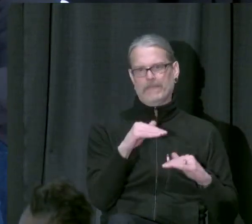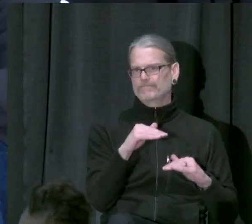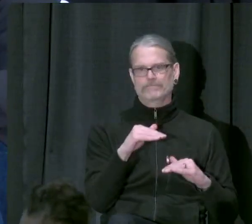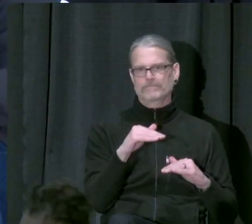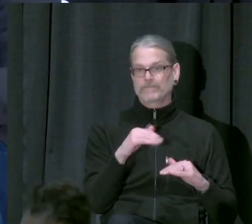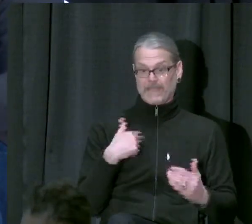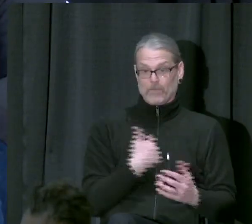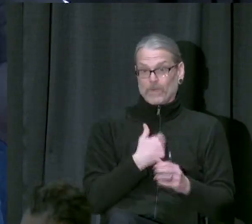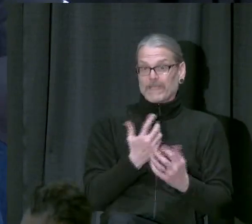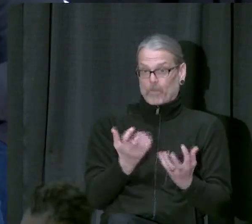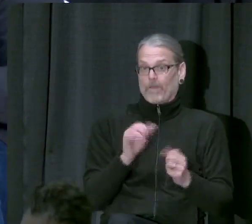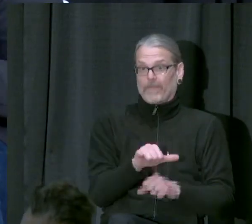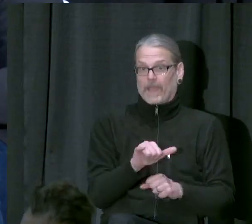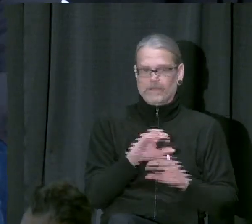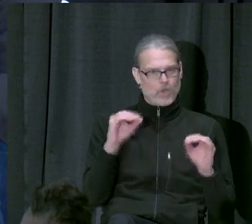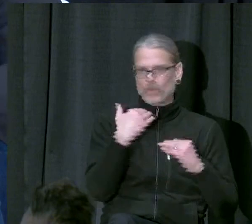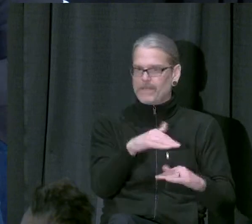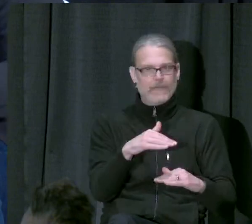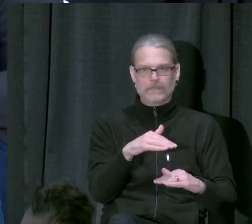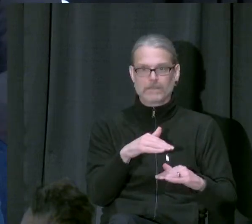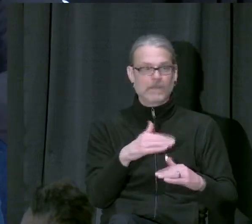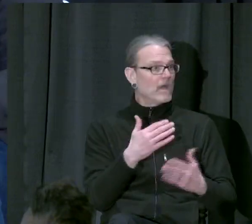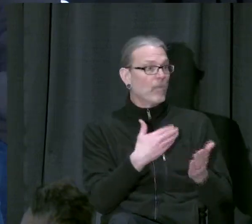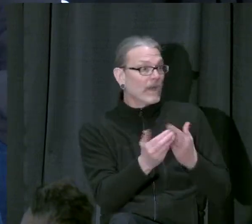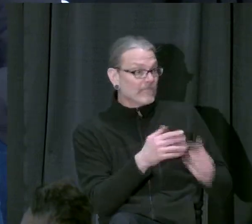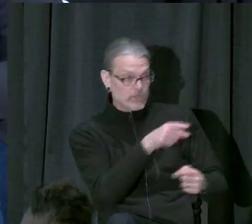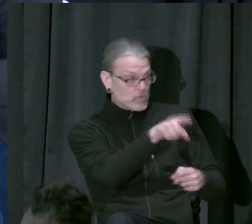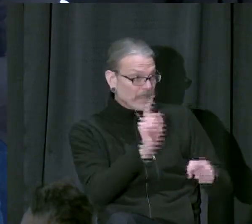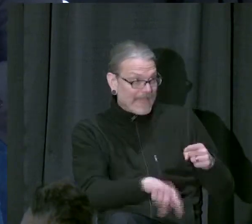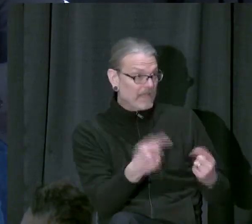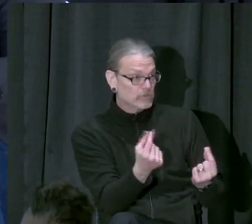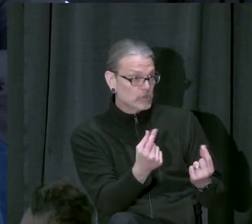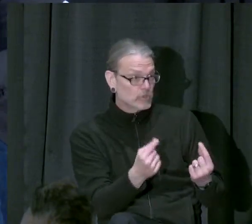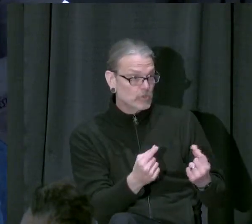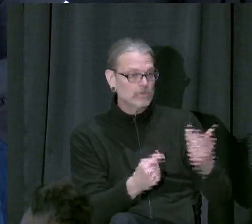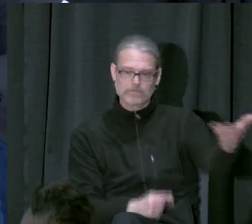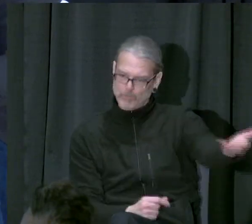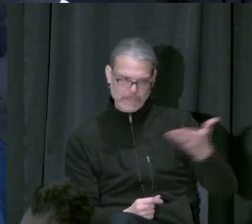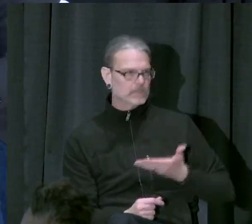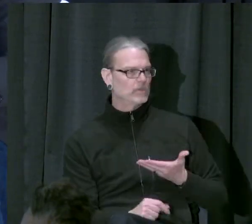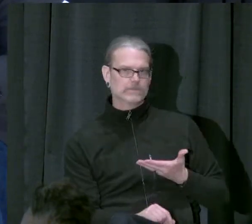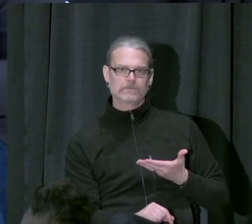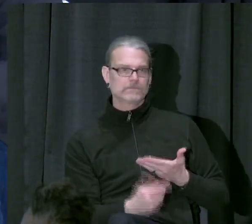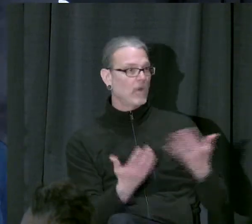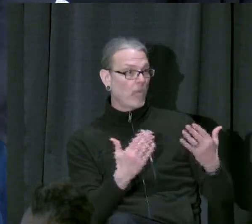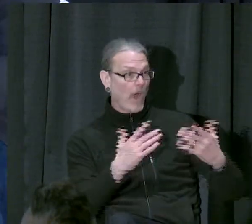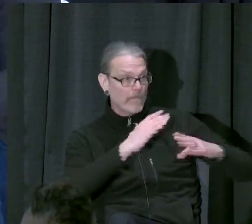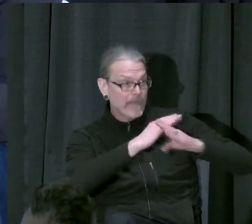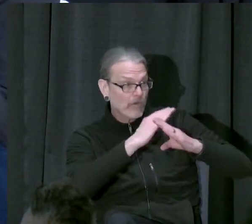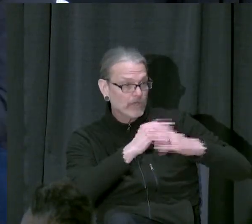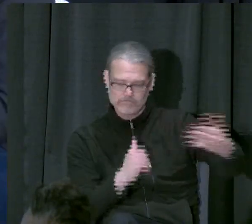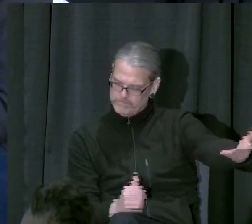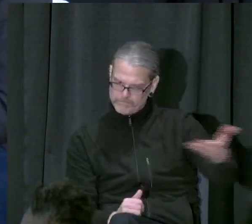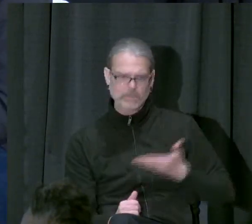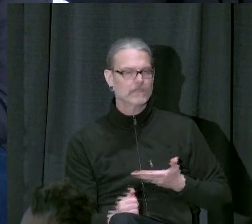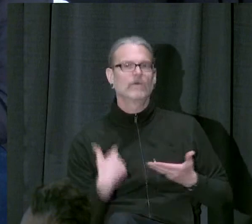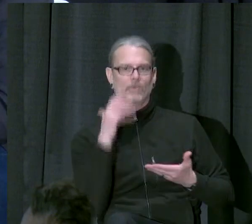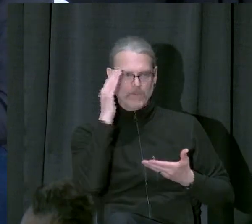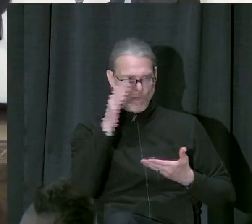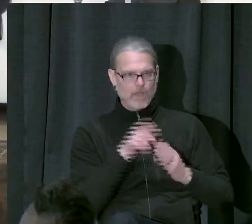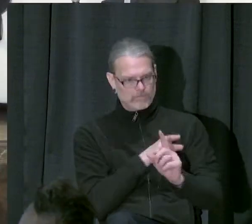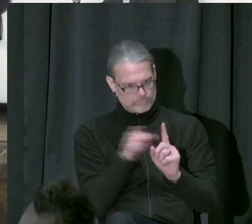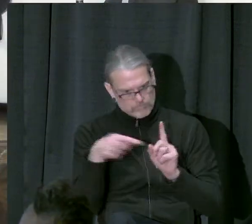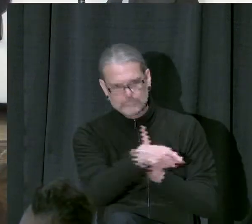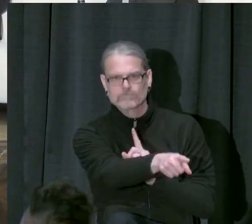that way. You bring us what you can't do, what concept you have, what limit you're facing, we'll find a way to do it. And then